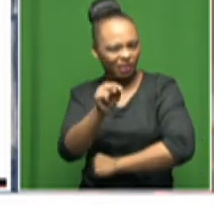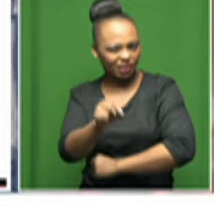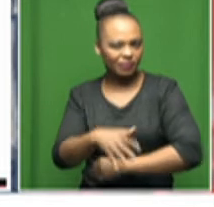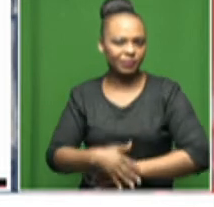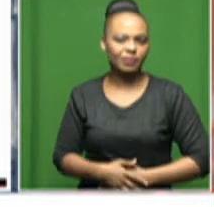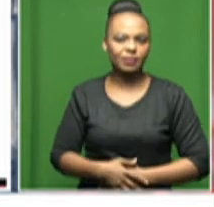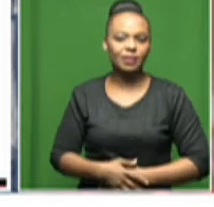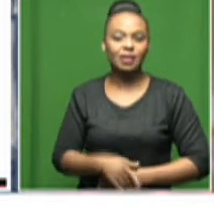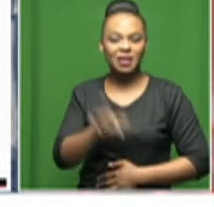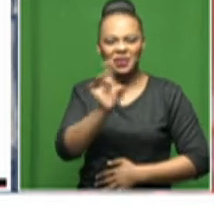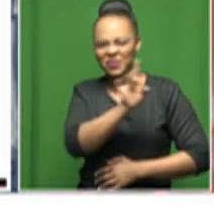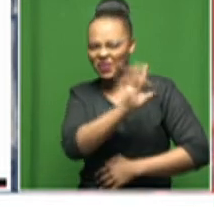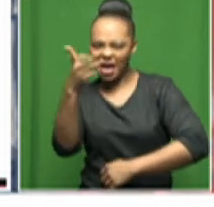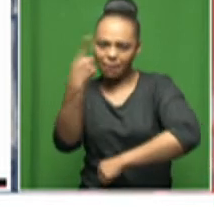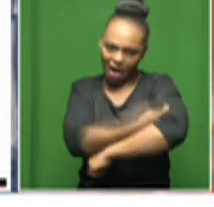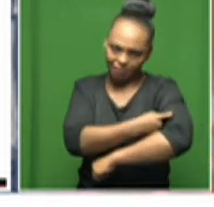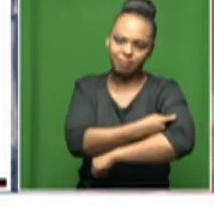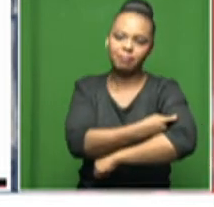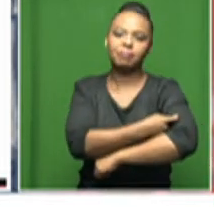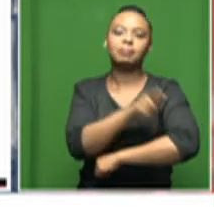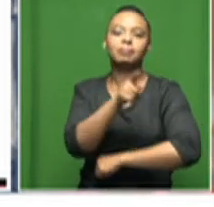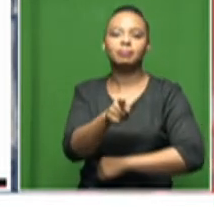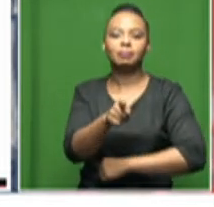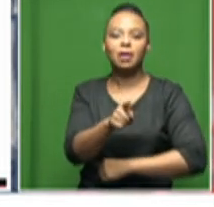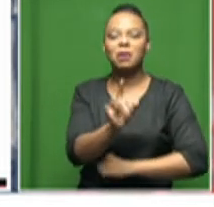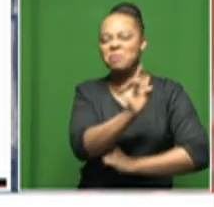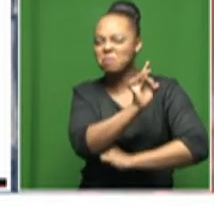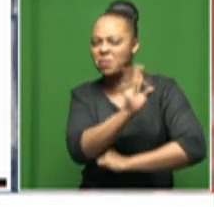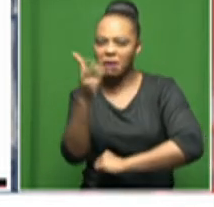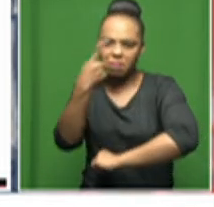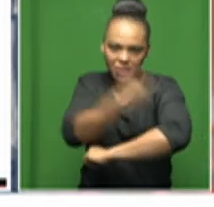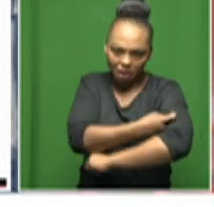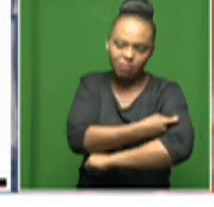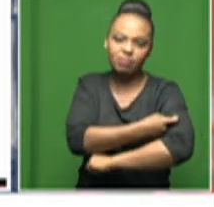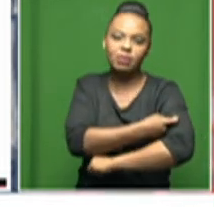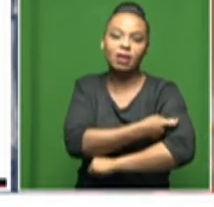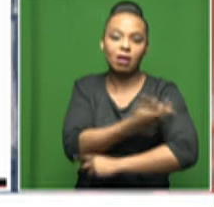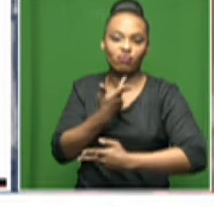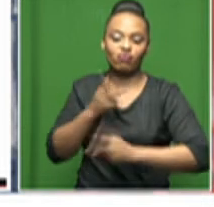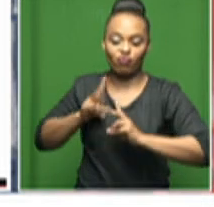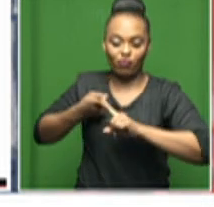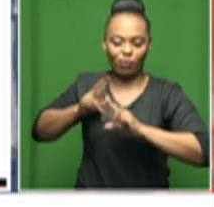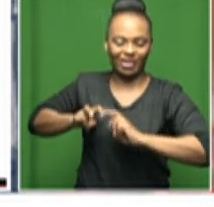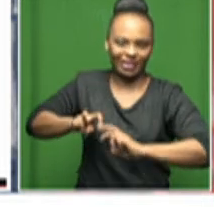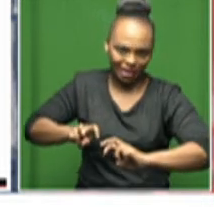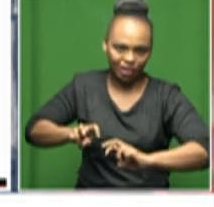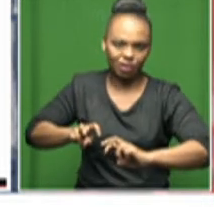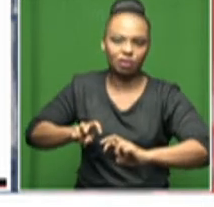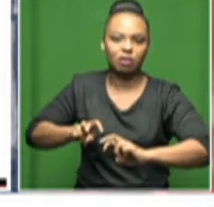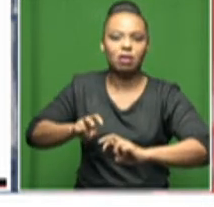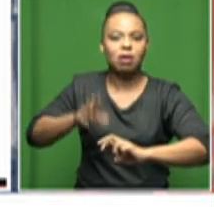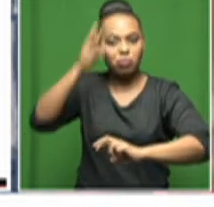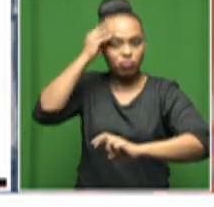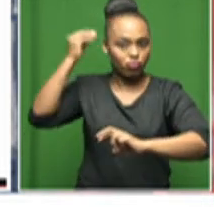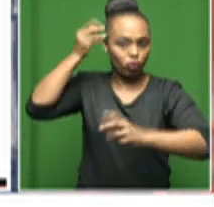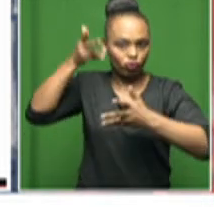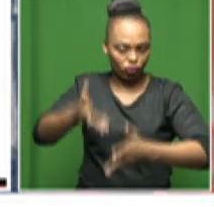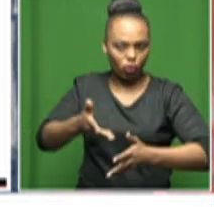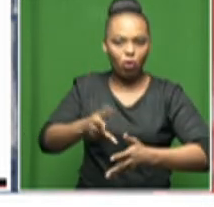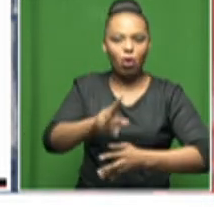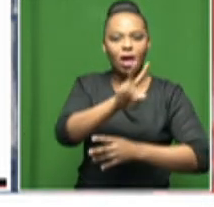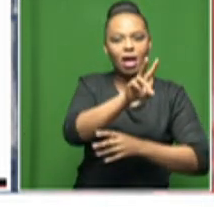shot vaccination regimen. So only one dose of the vaccine was given in the study. The vaccine was an